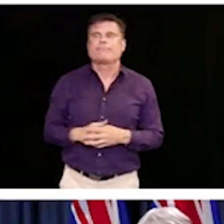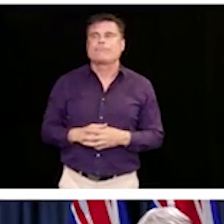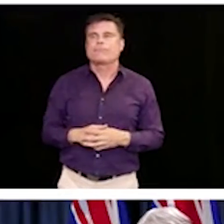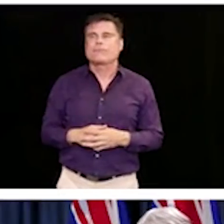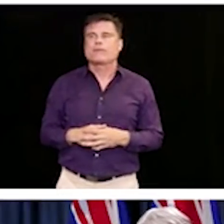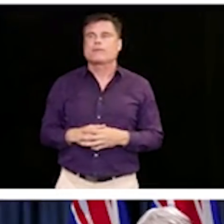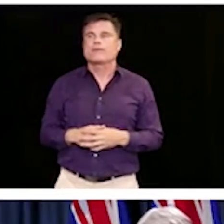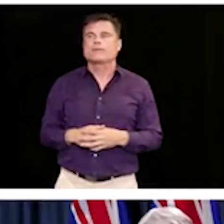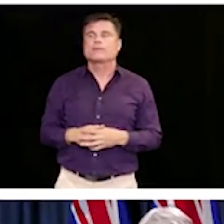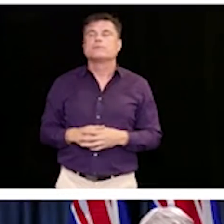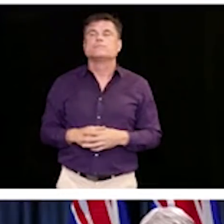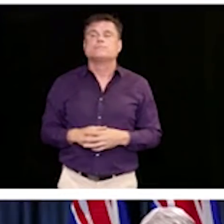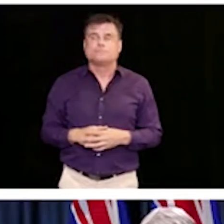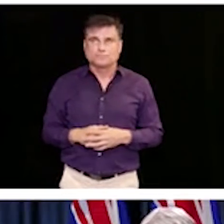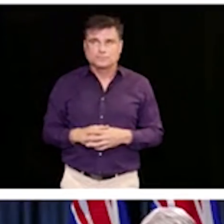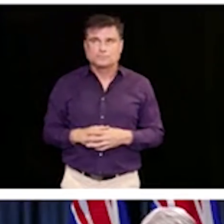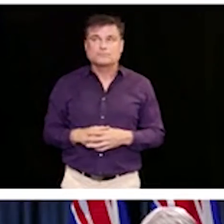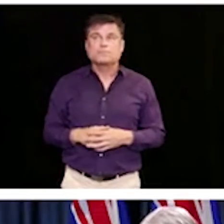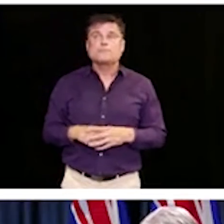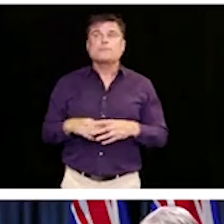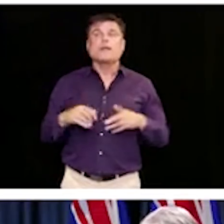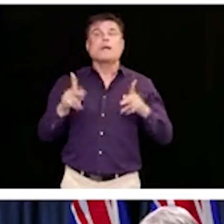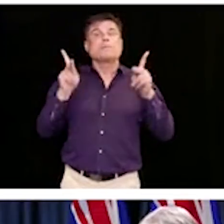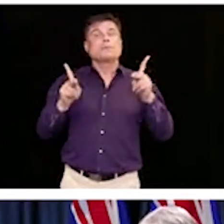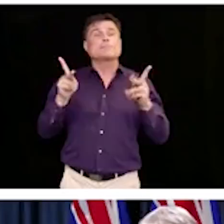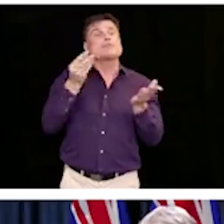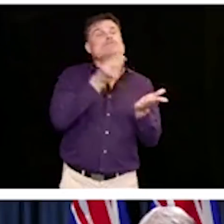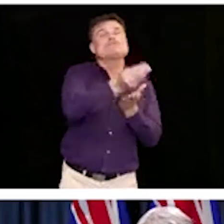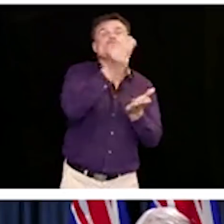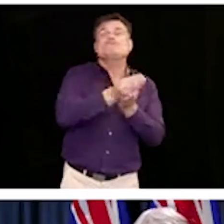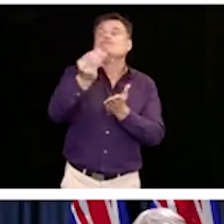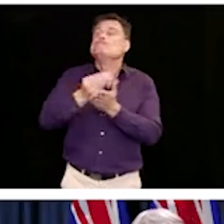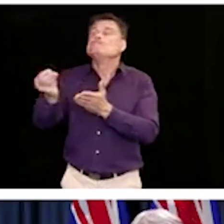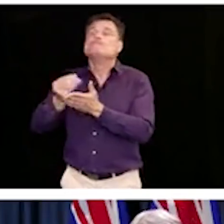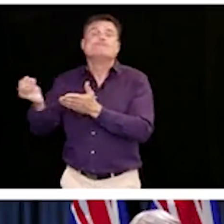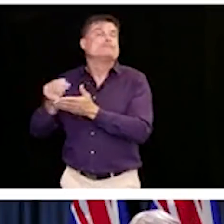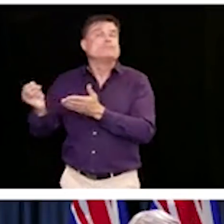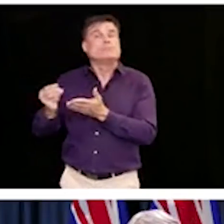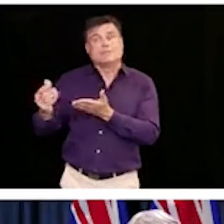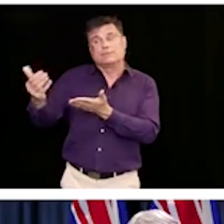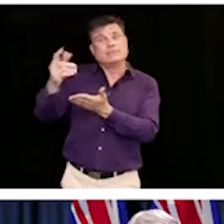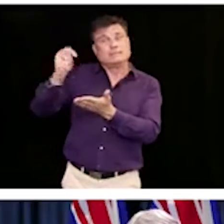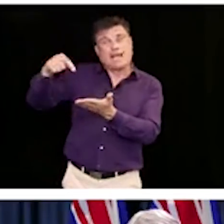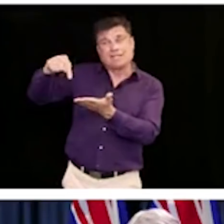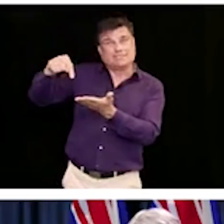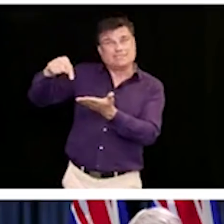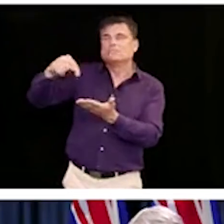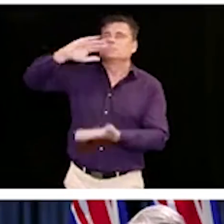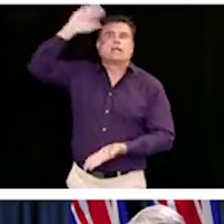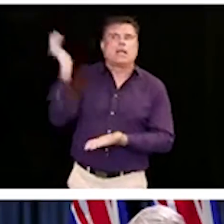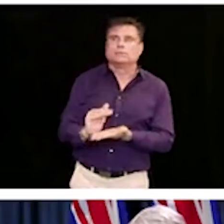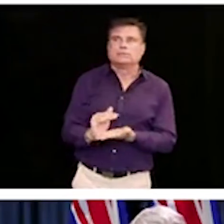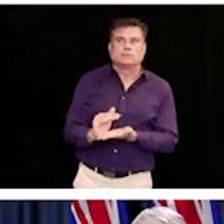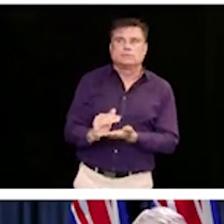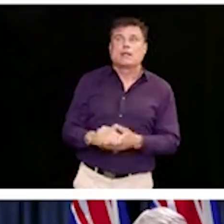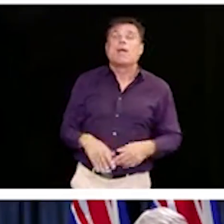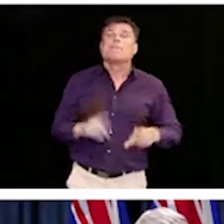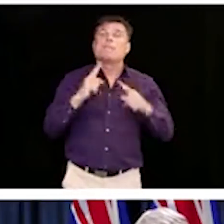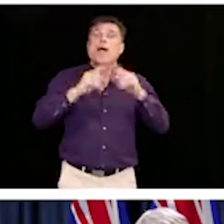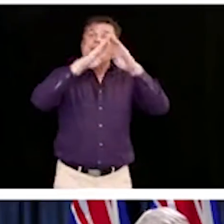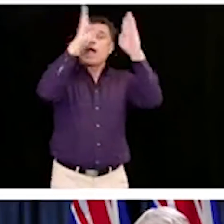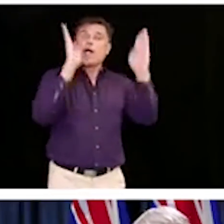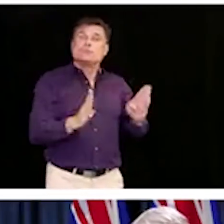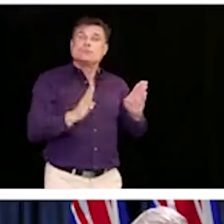billion. Reduced consumer and business purchases, of course, of taxable items. The lower housing